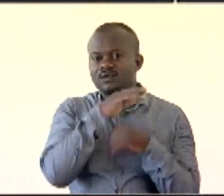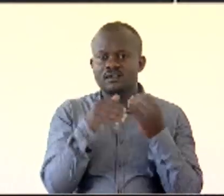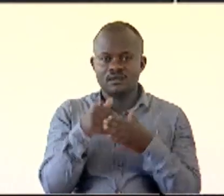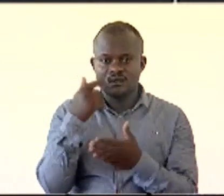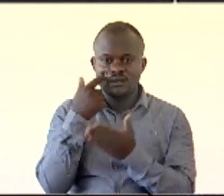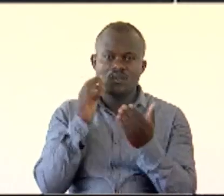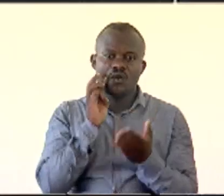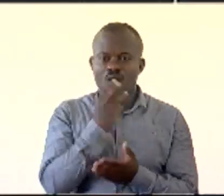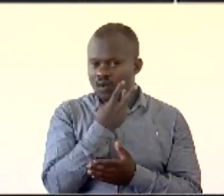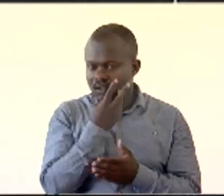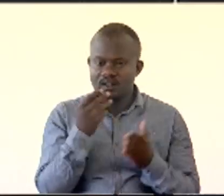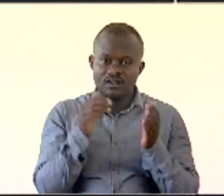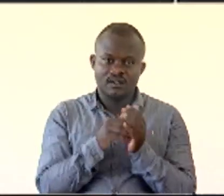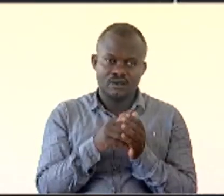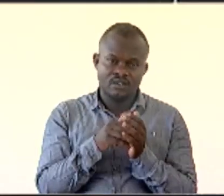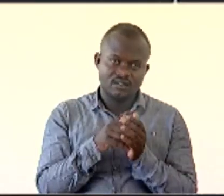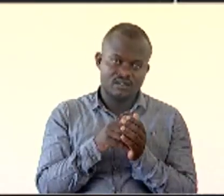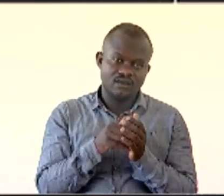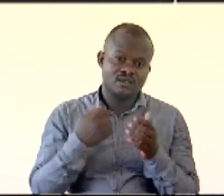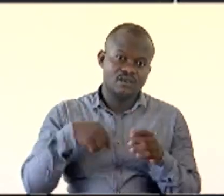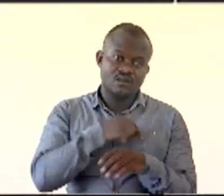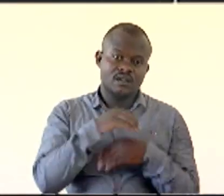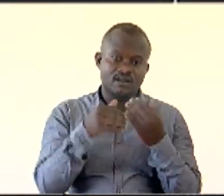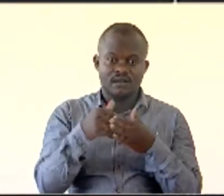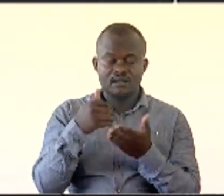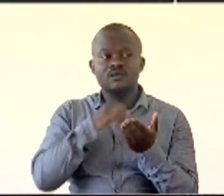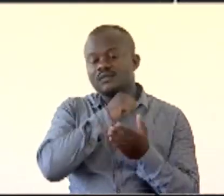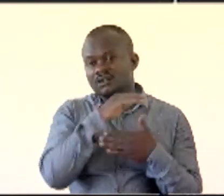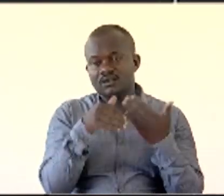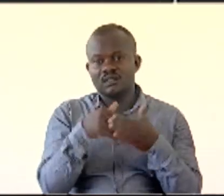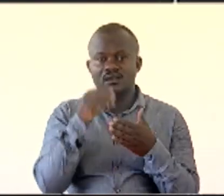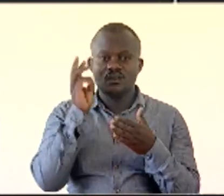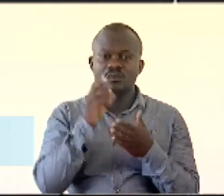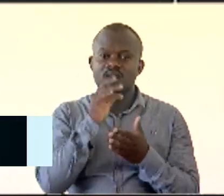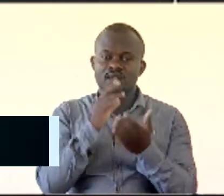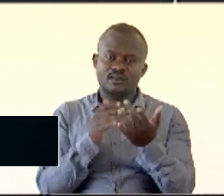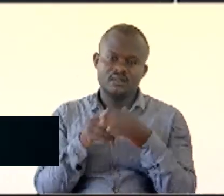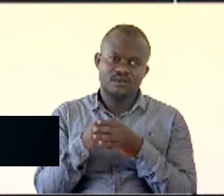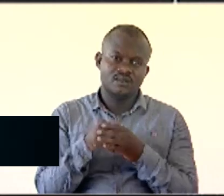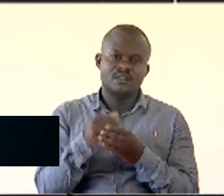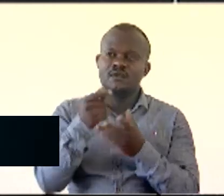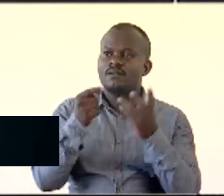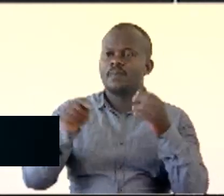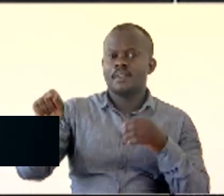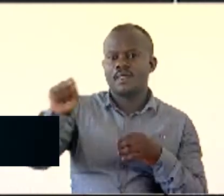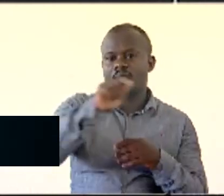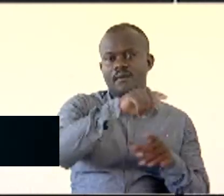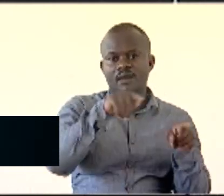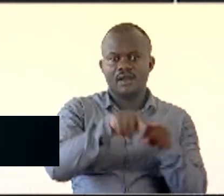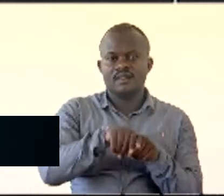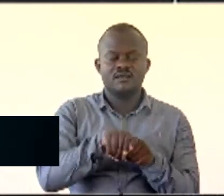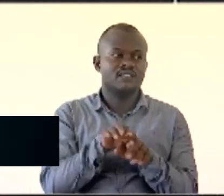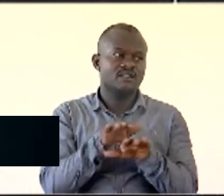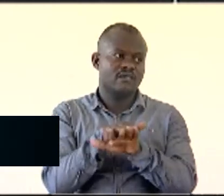contaminate water. And when they are contaminating water, we expect aquatic organisms like fish